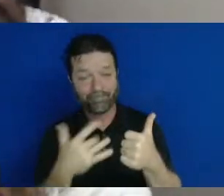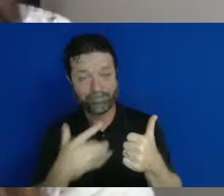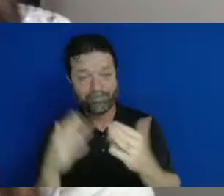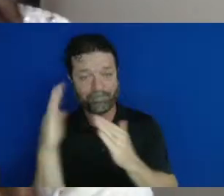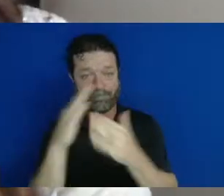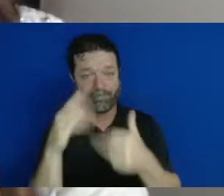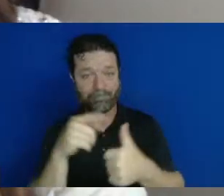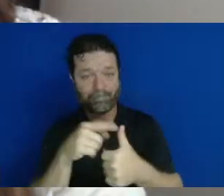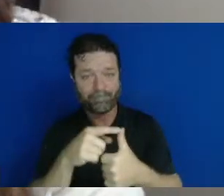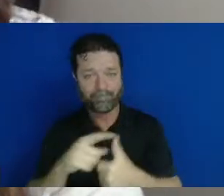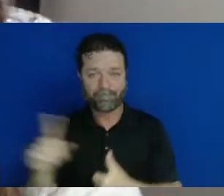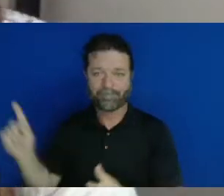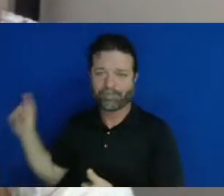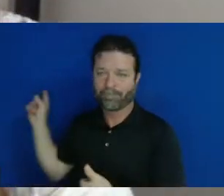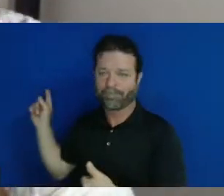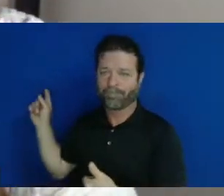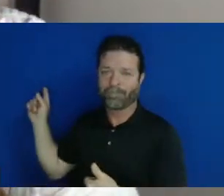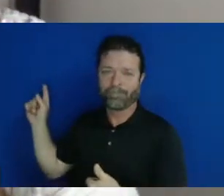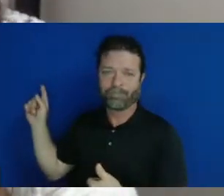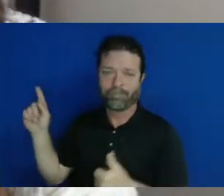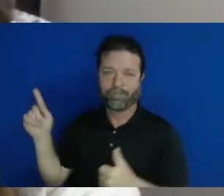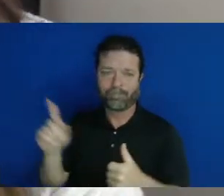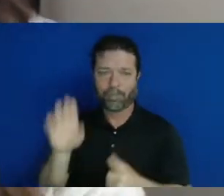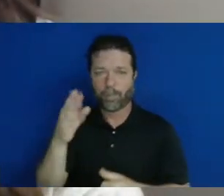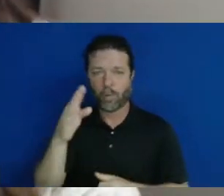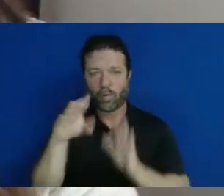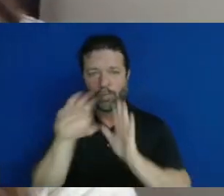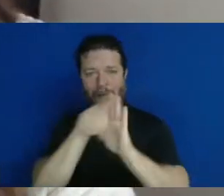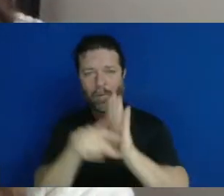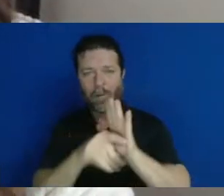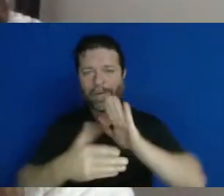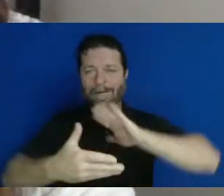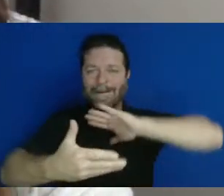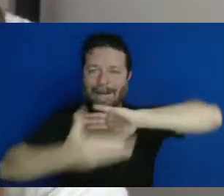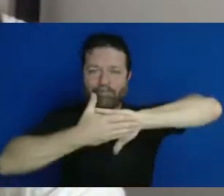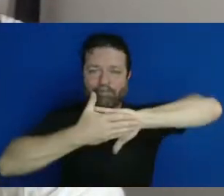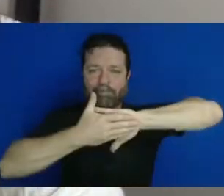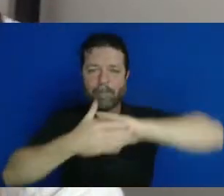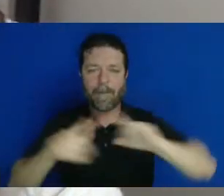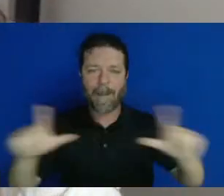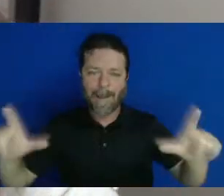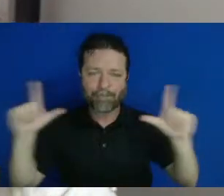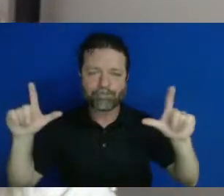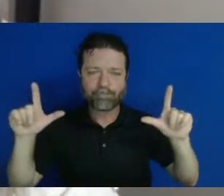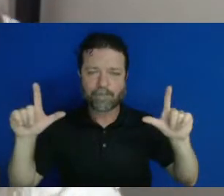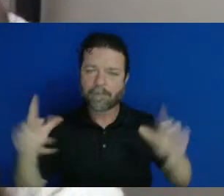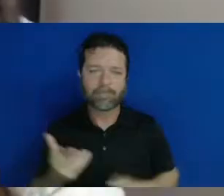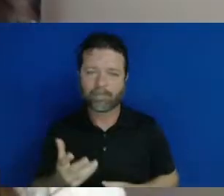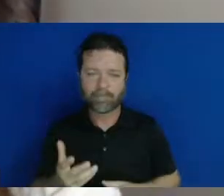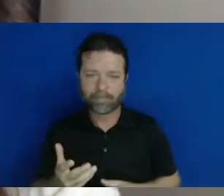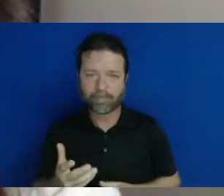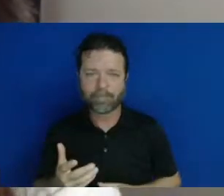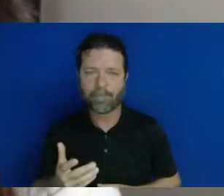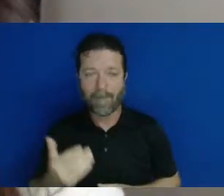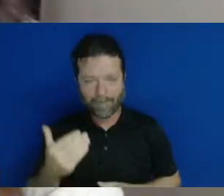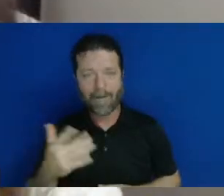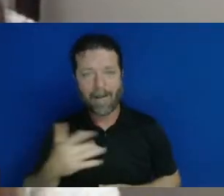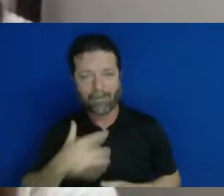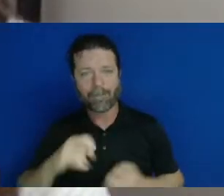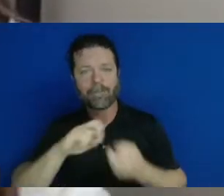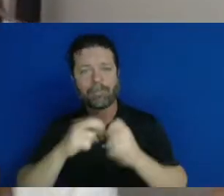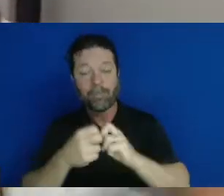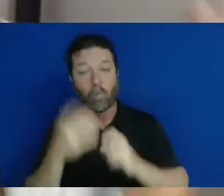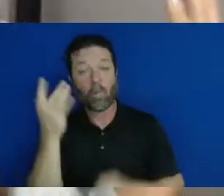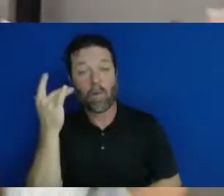wall. It does become an issue for some interpreters because they want to, sometimes they